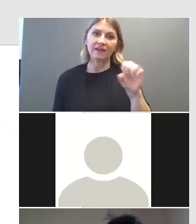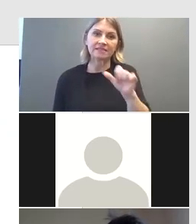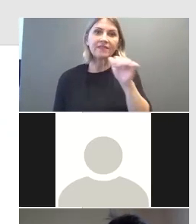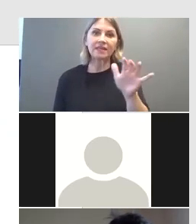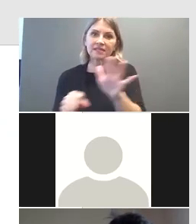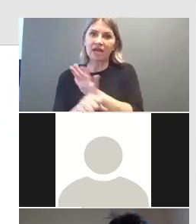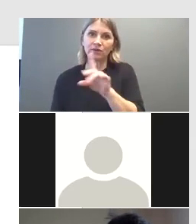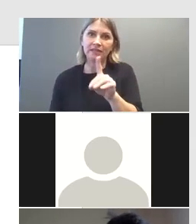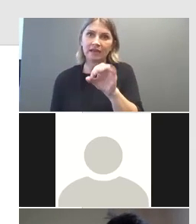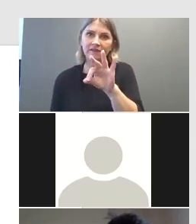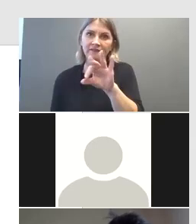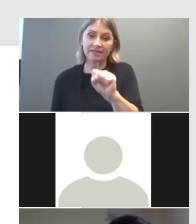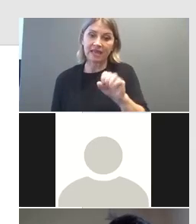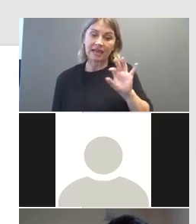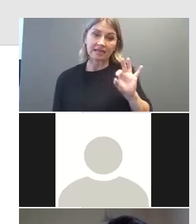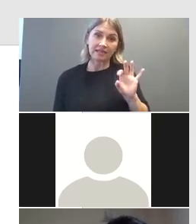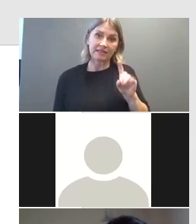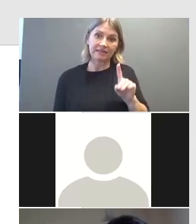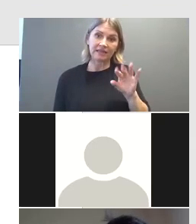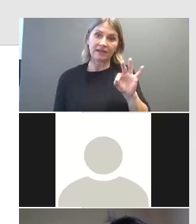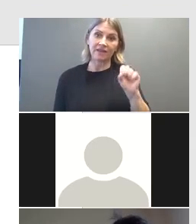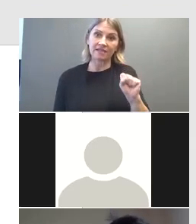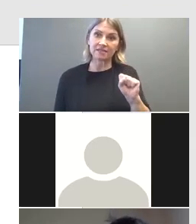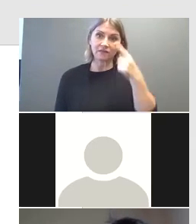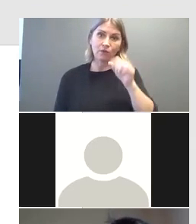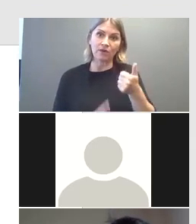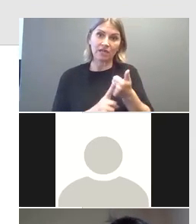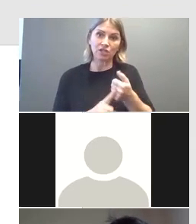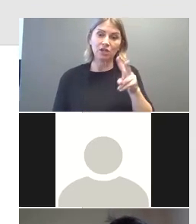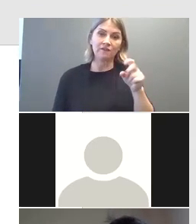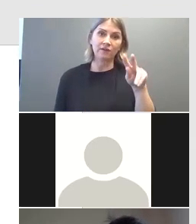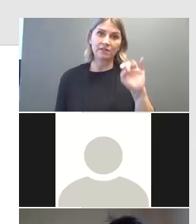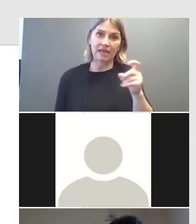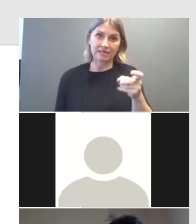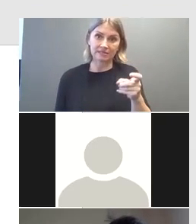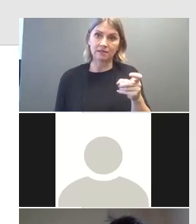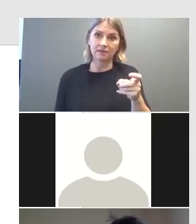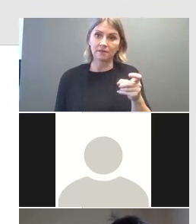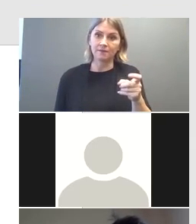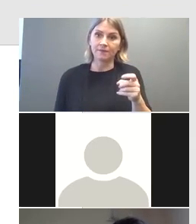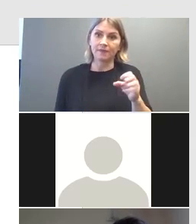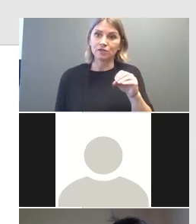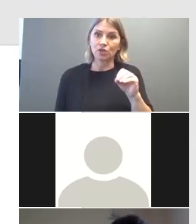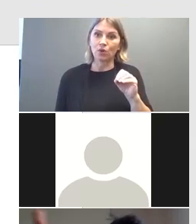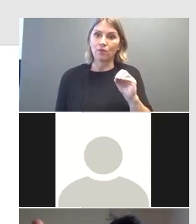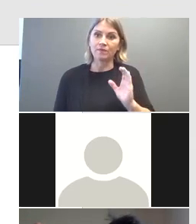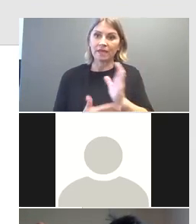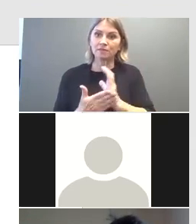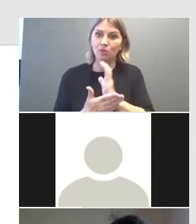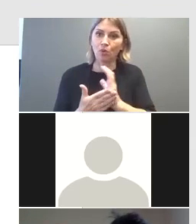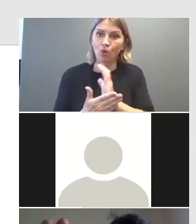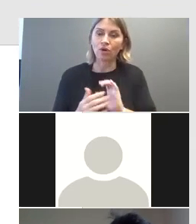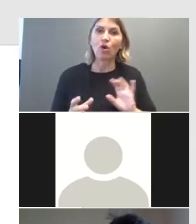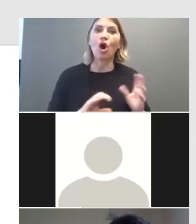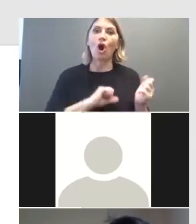DFS. Remember that DFS was for every vertex, apply explore, right? Where explore just figured out all the